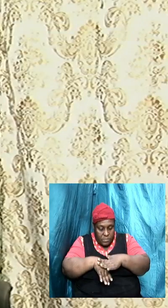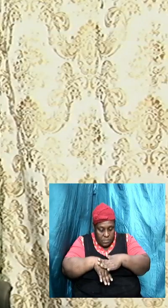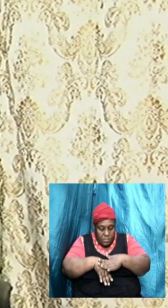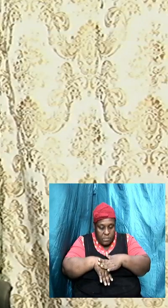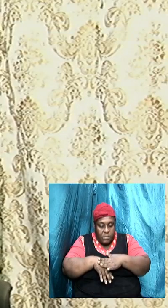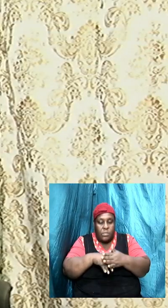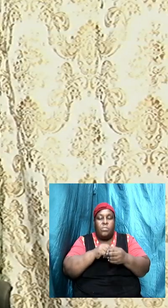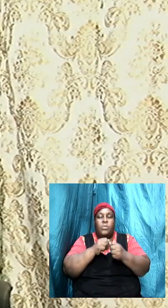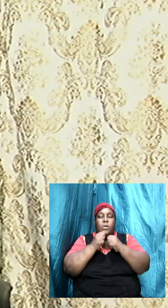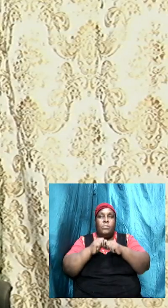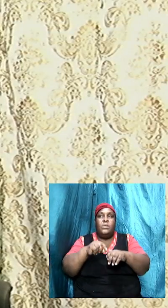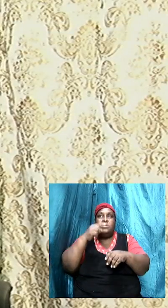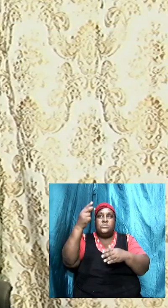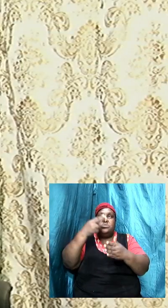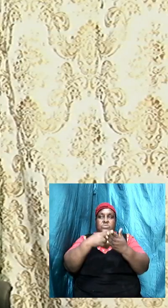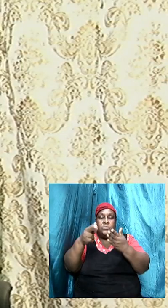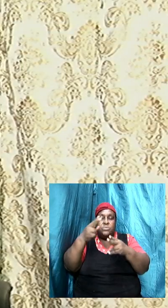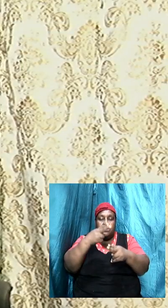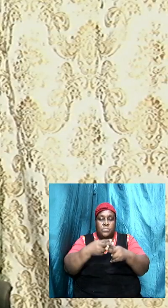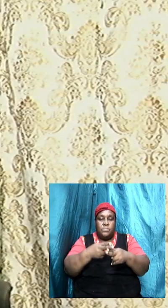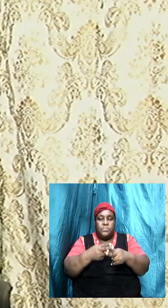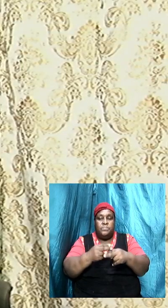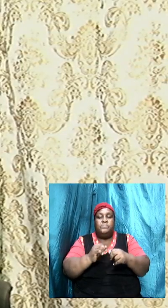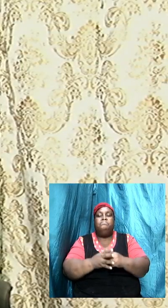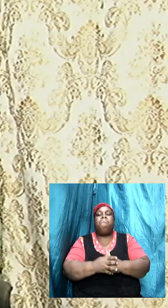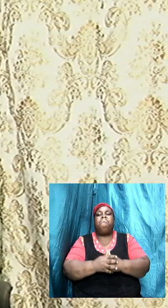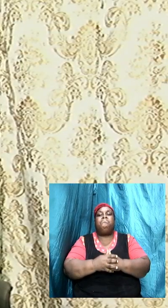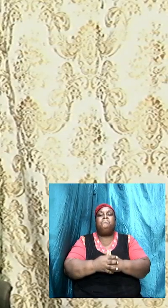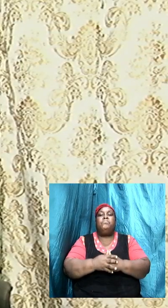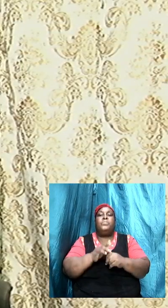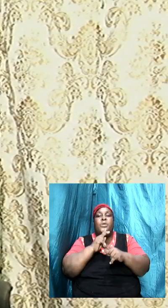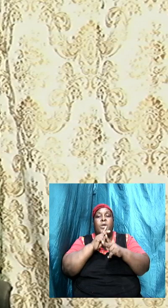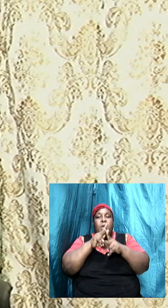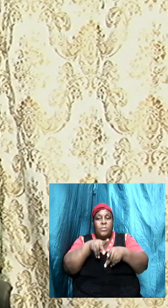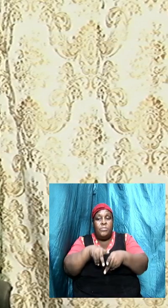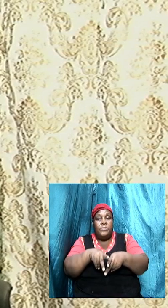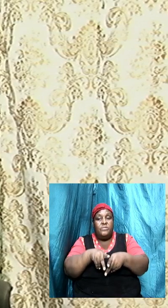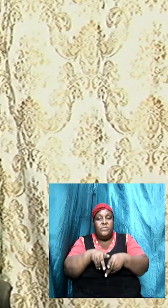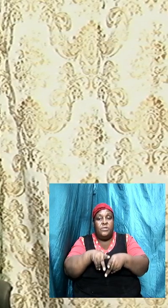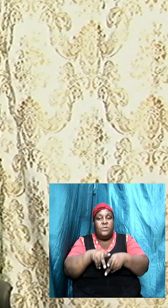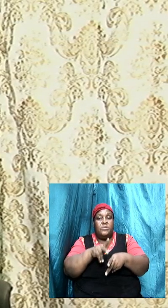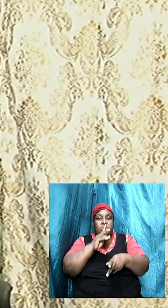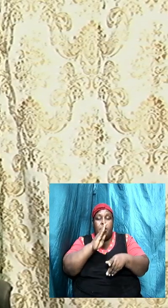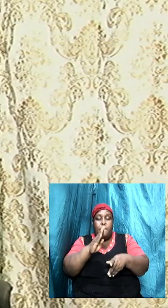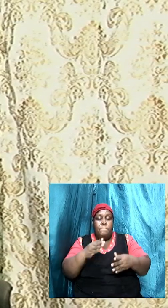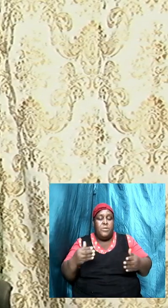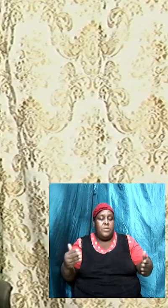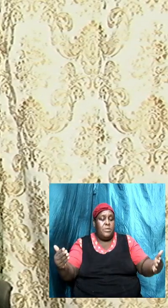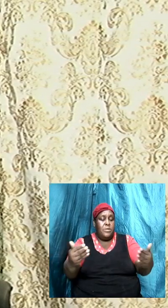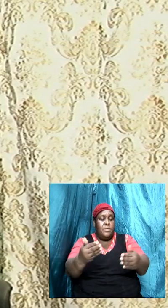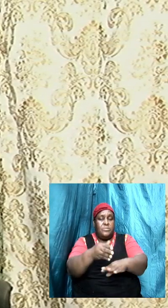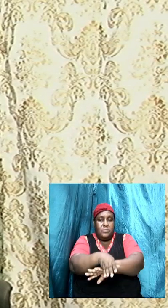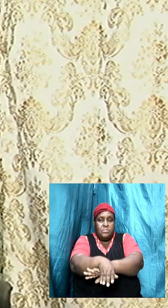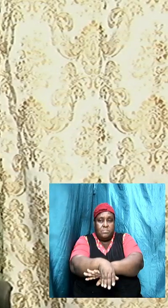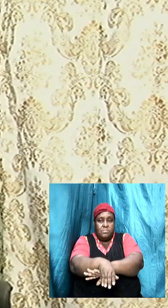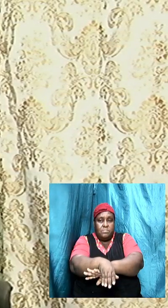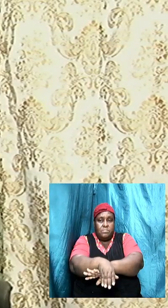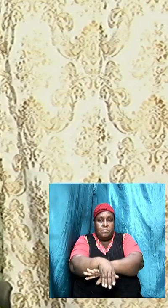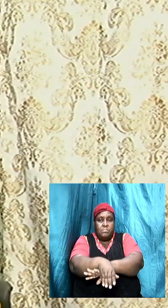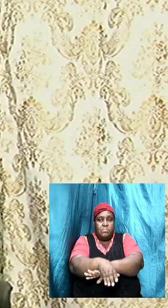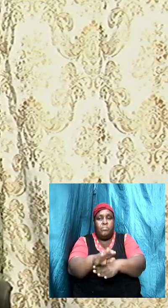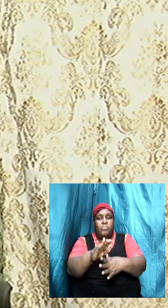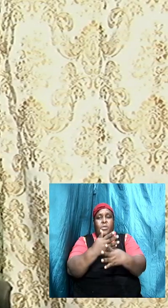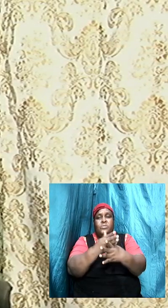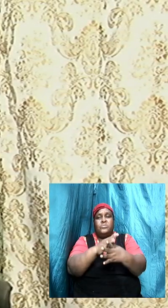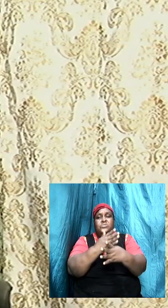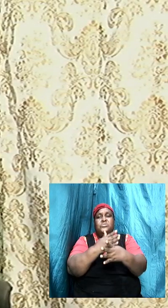holy name. You know, it's a privilege to be here tonight to, you know, share